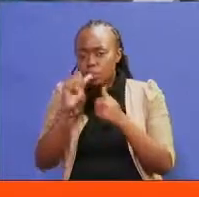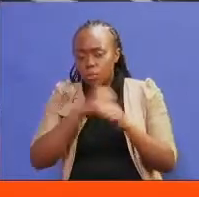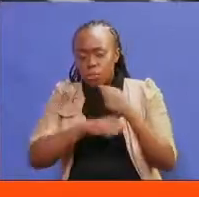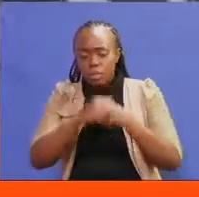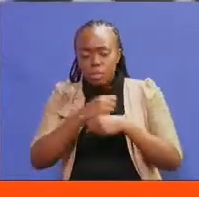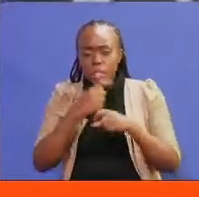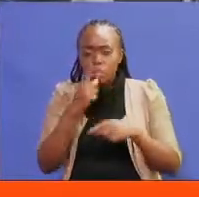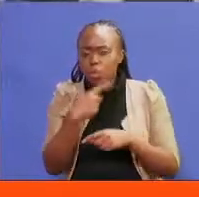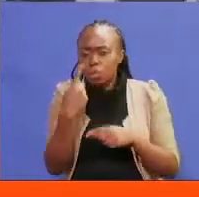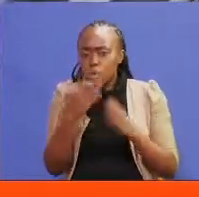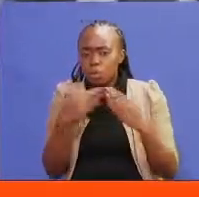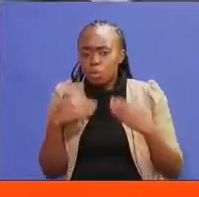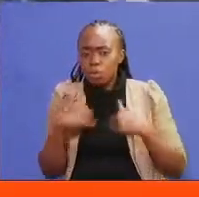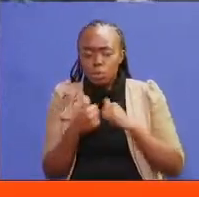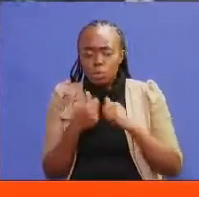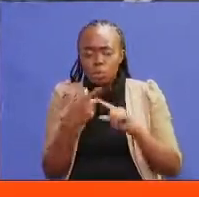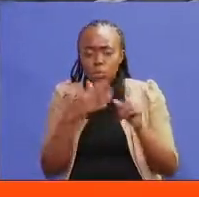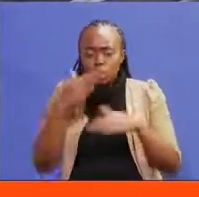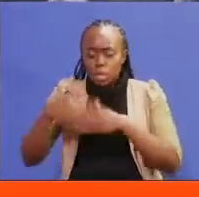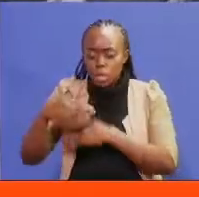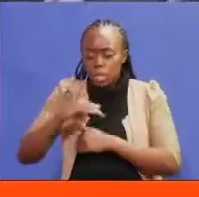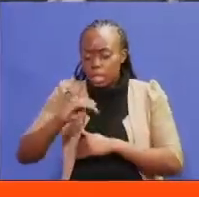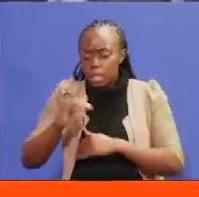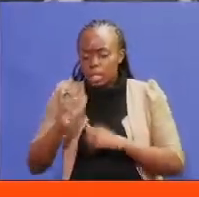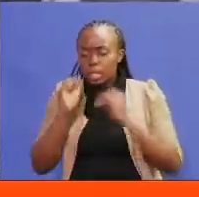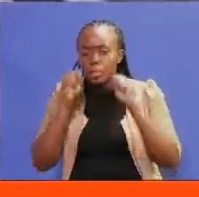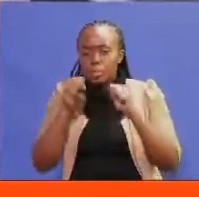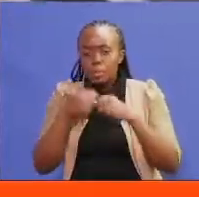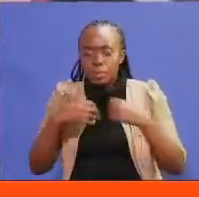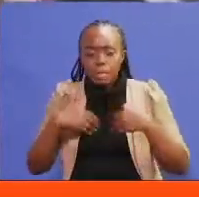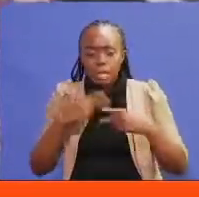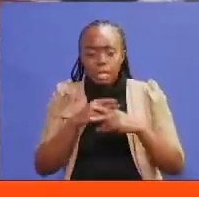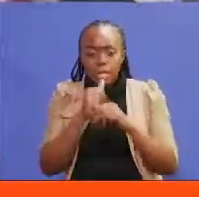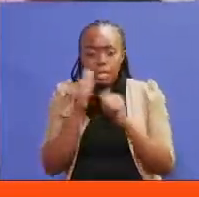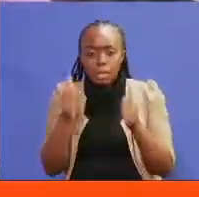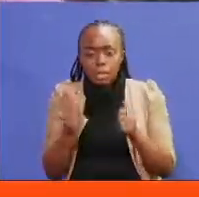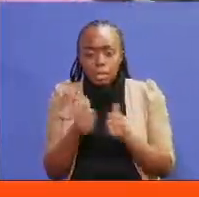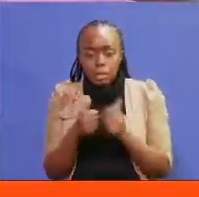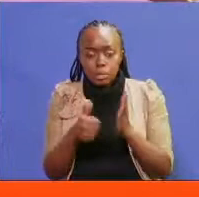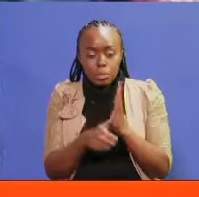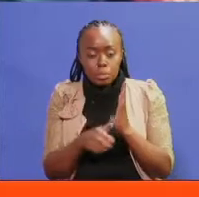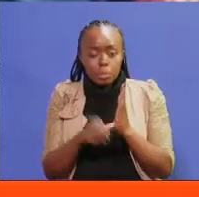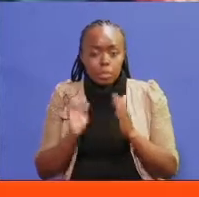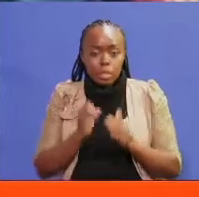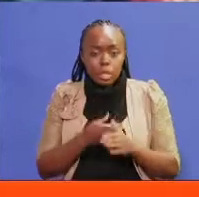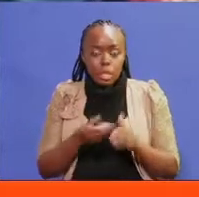maintain that only armed herders from the neighboring counties should be evicted.